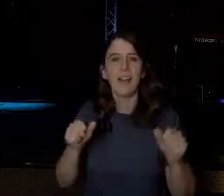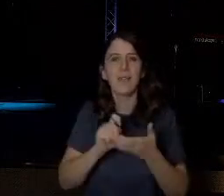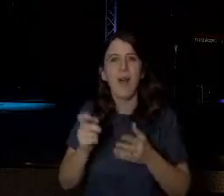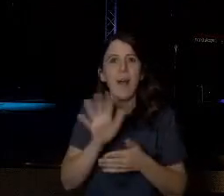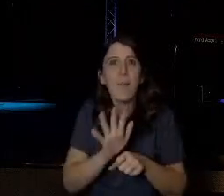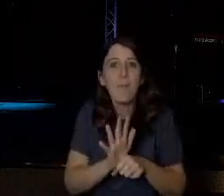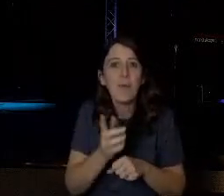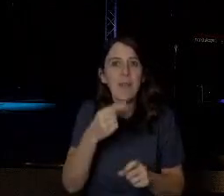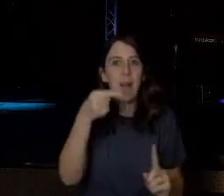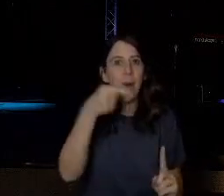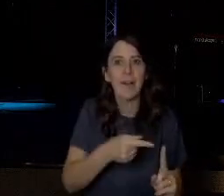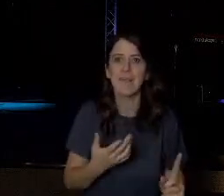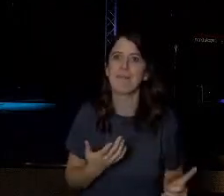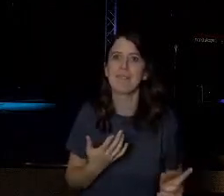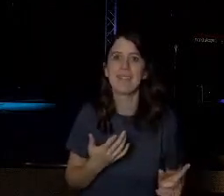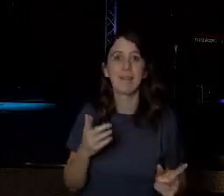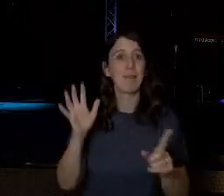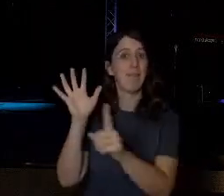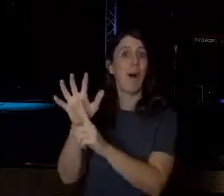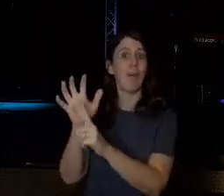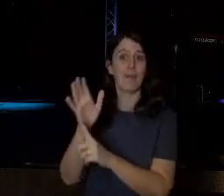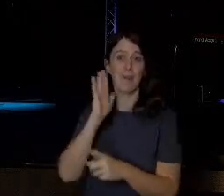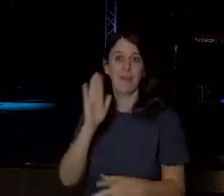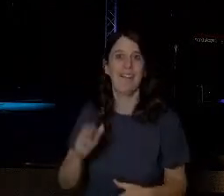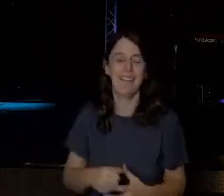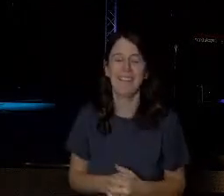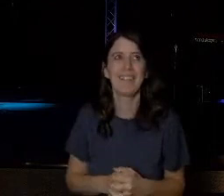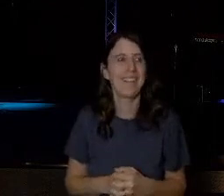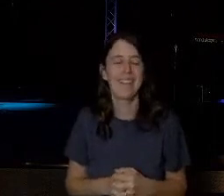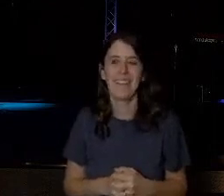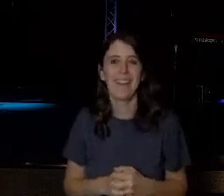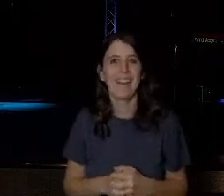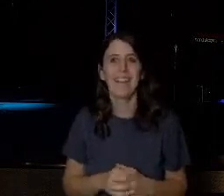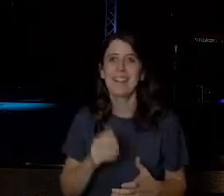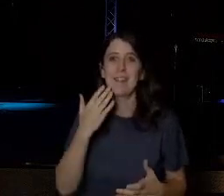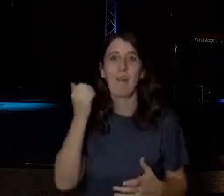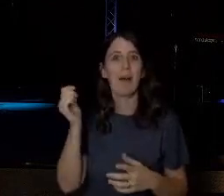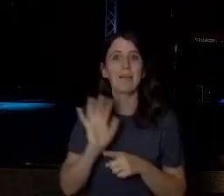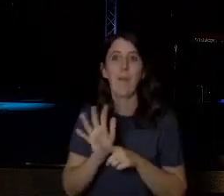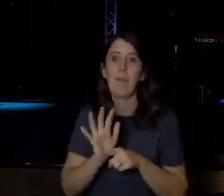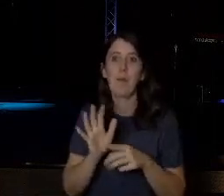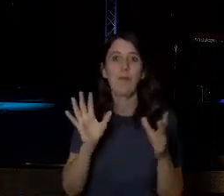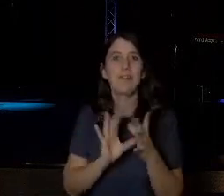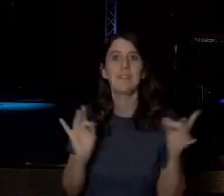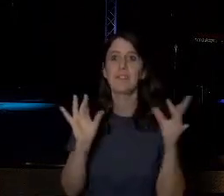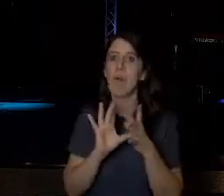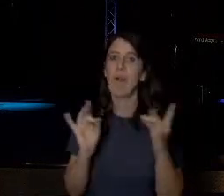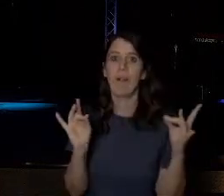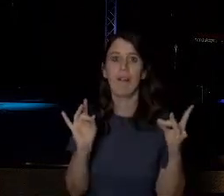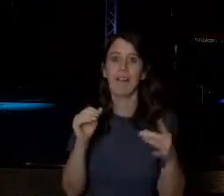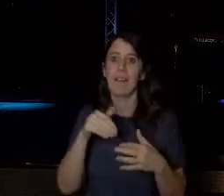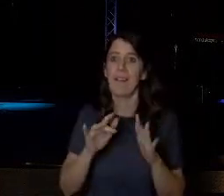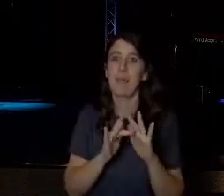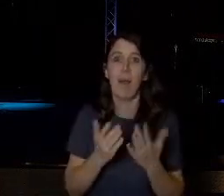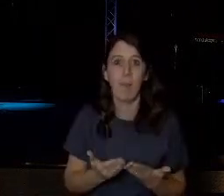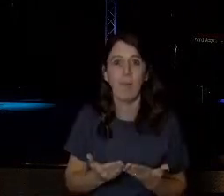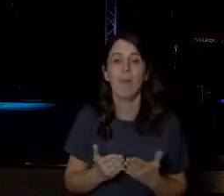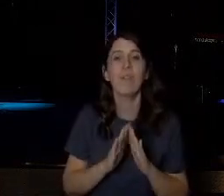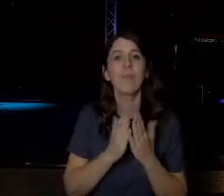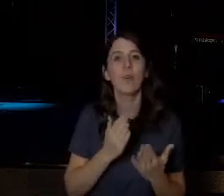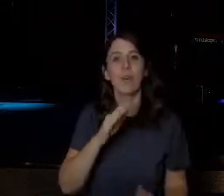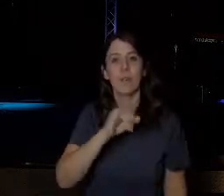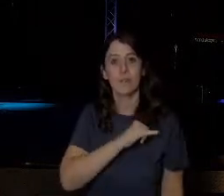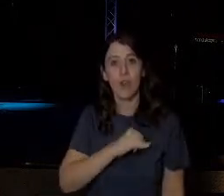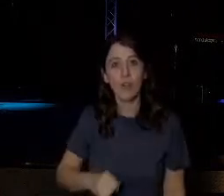movie on Joshua and it'd be a bestseller. It's the best movie storybook in Scripture, the book of Joshua.